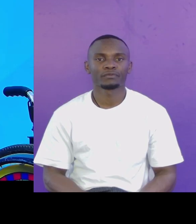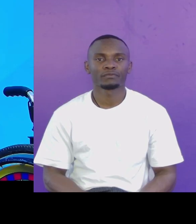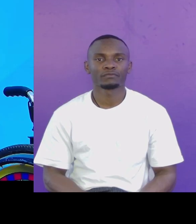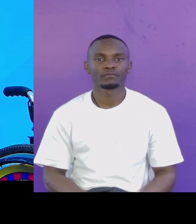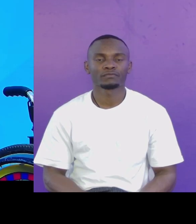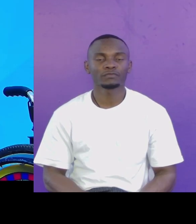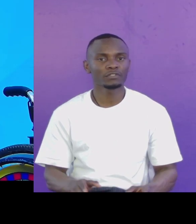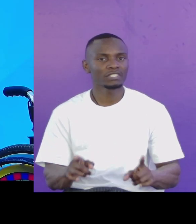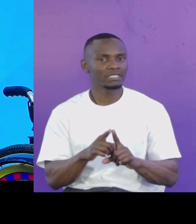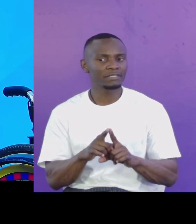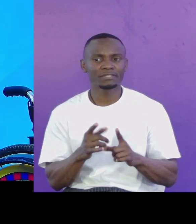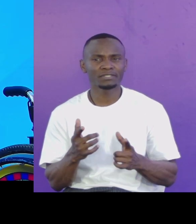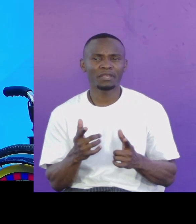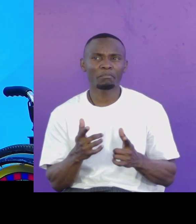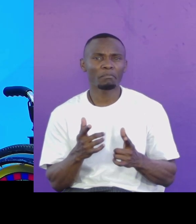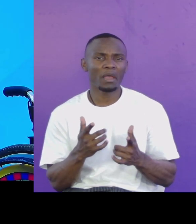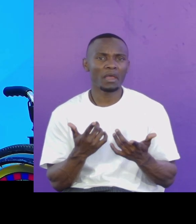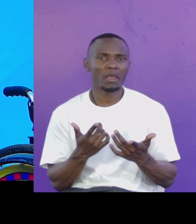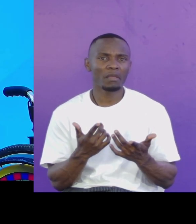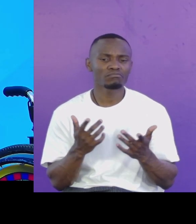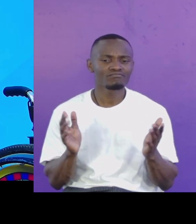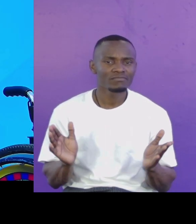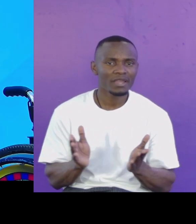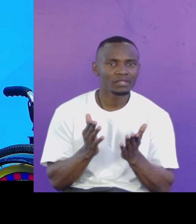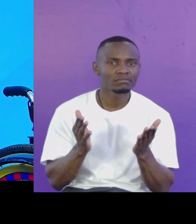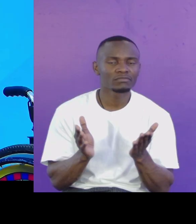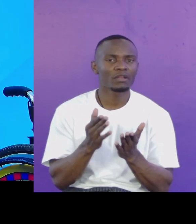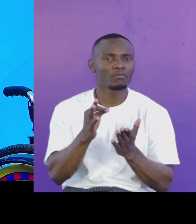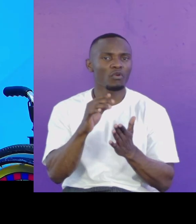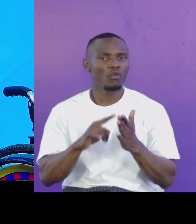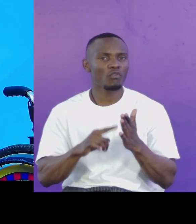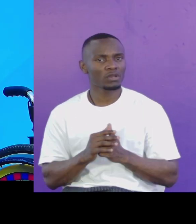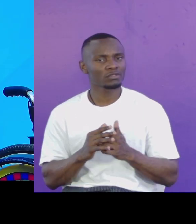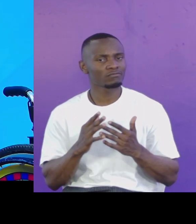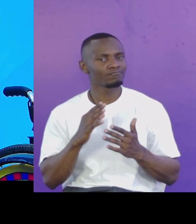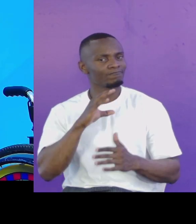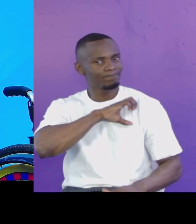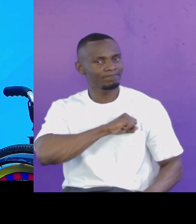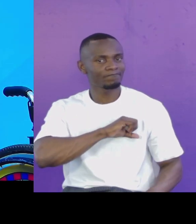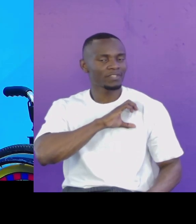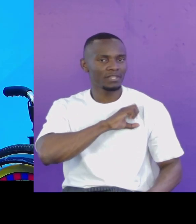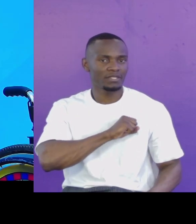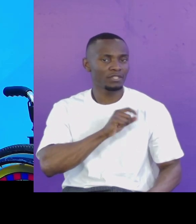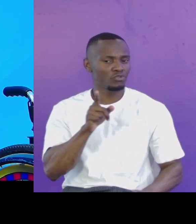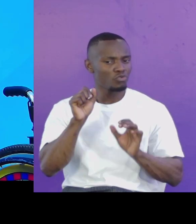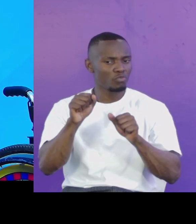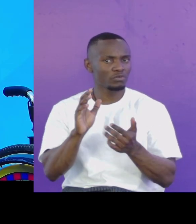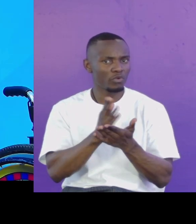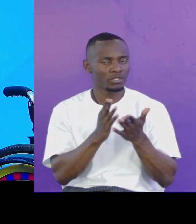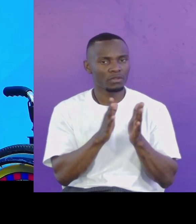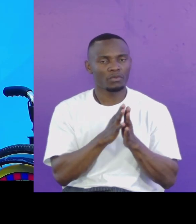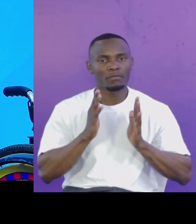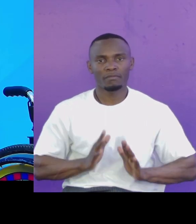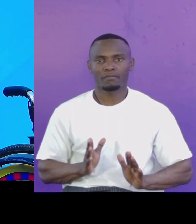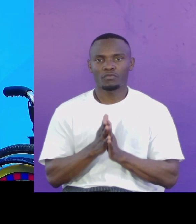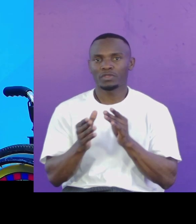resilience would you give to people with disabilities who are